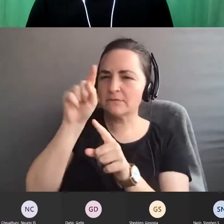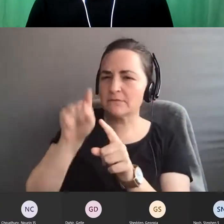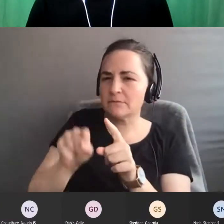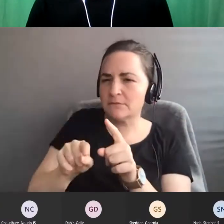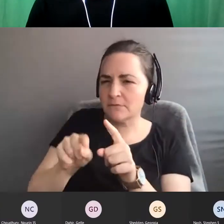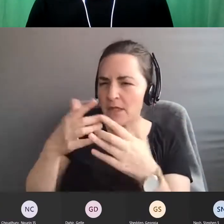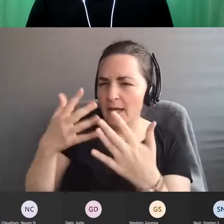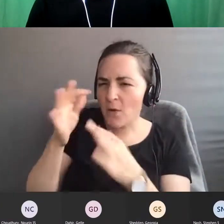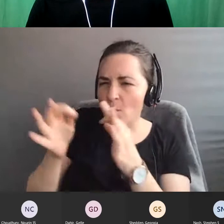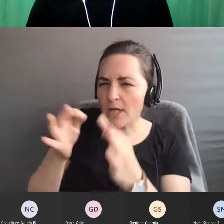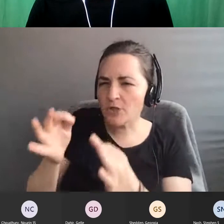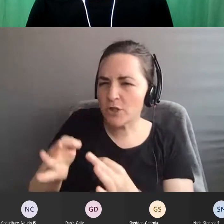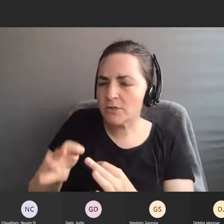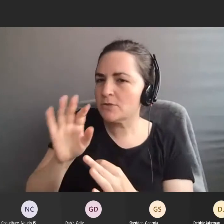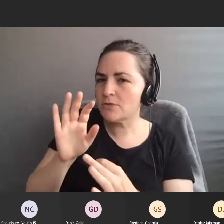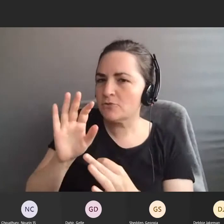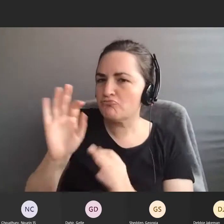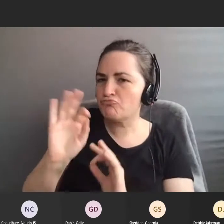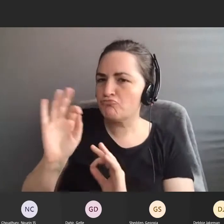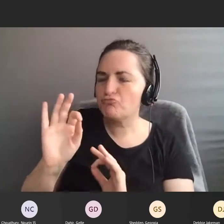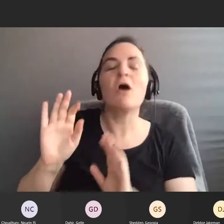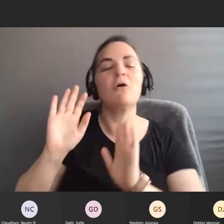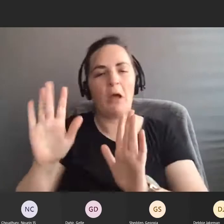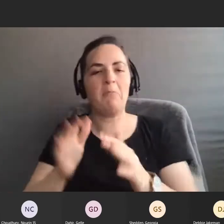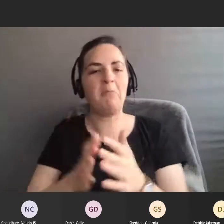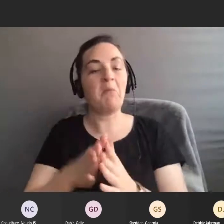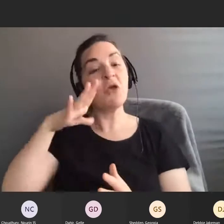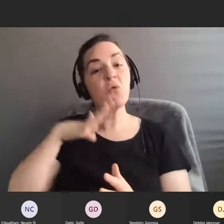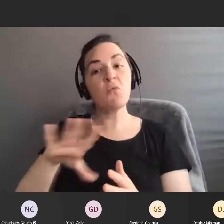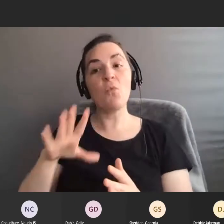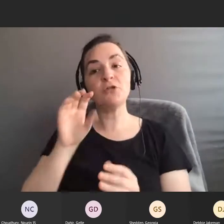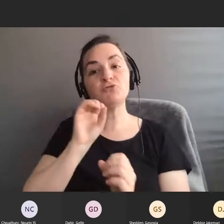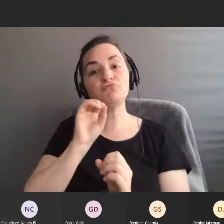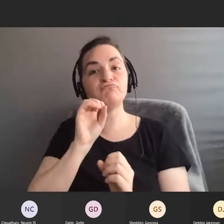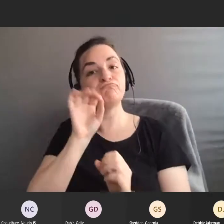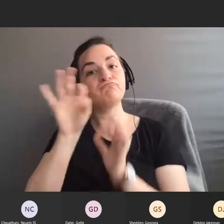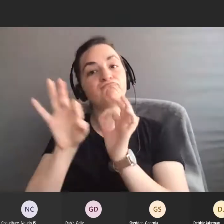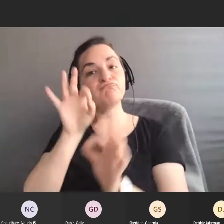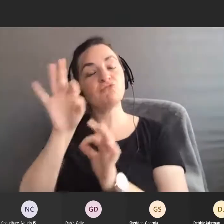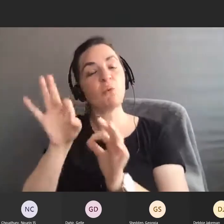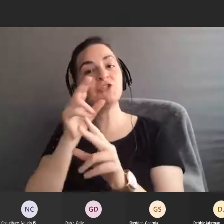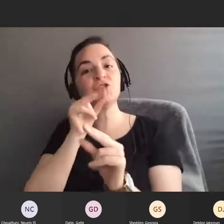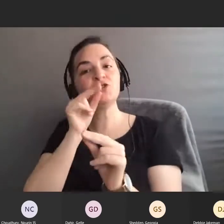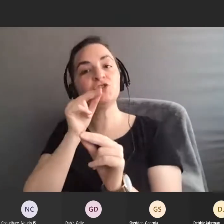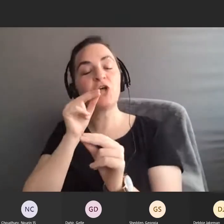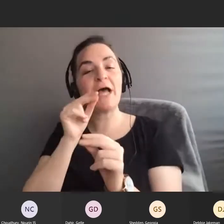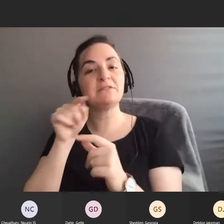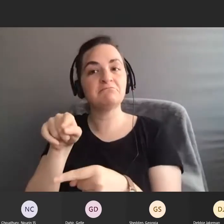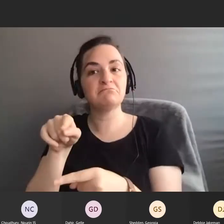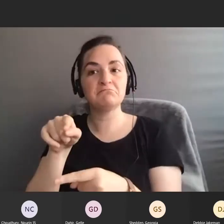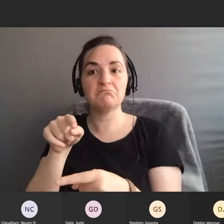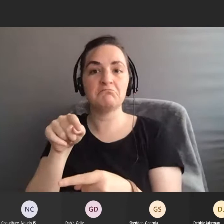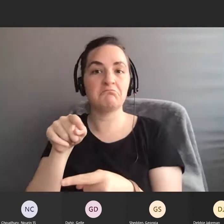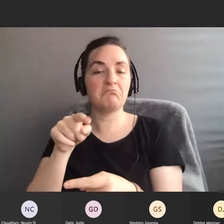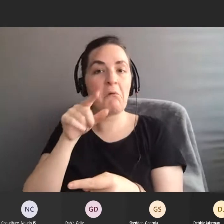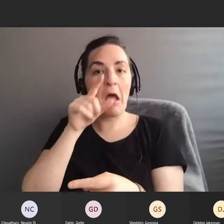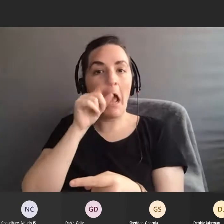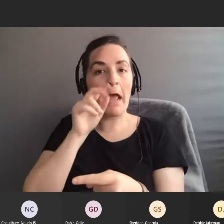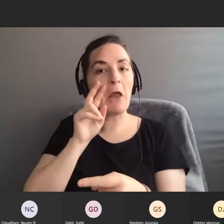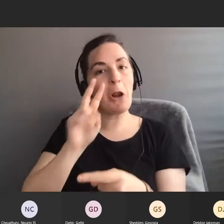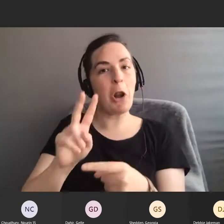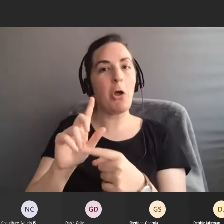If you wanted to throw a question into the chat, I can always come back and go